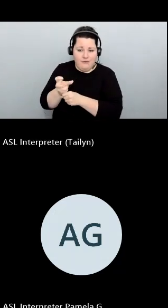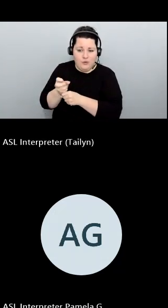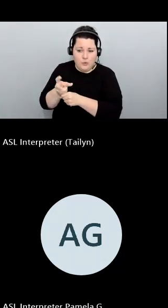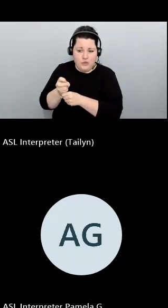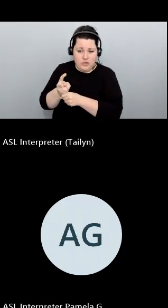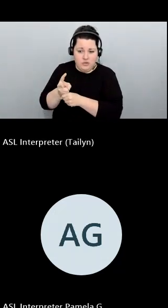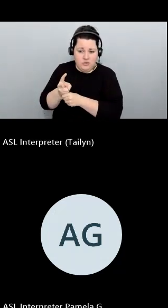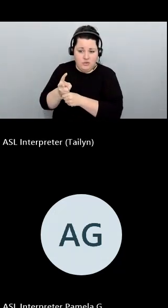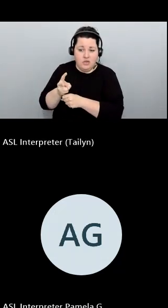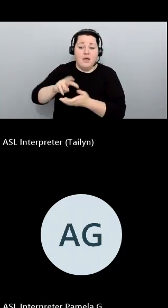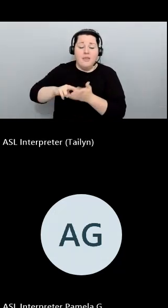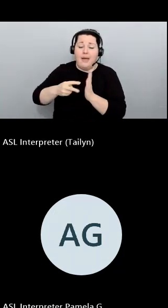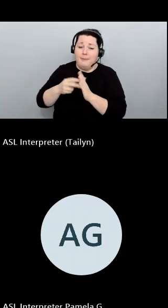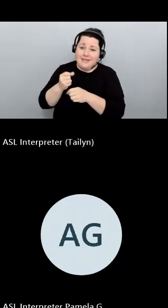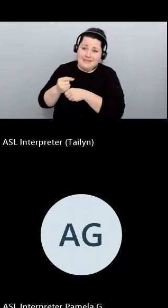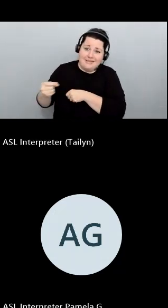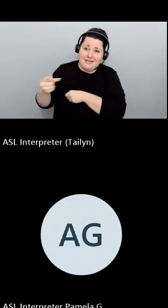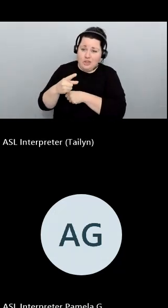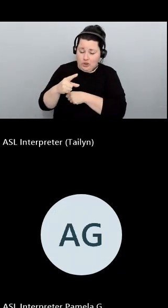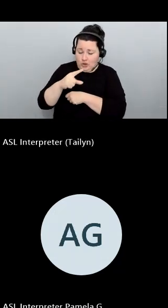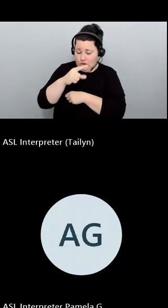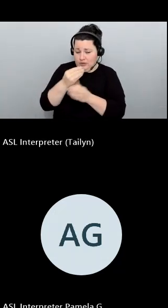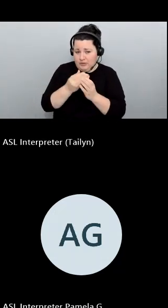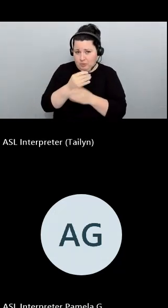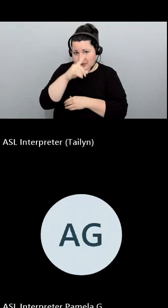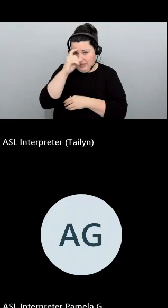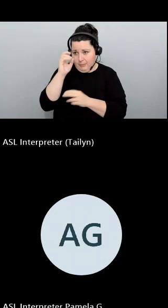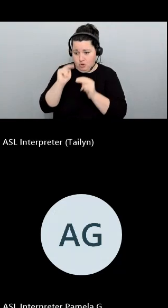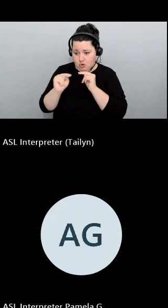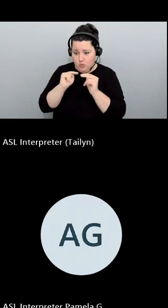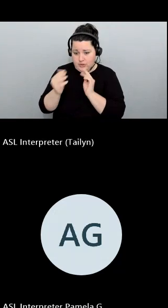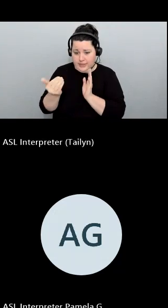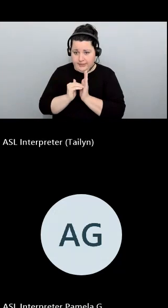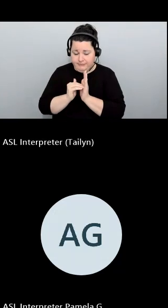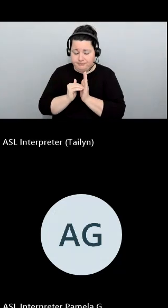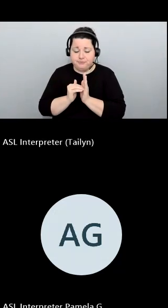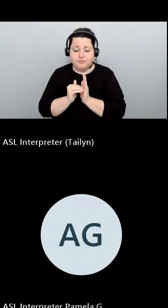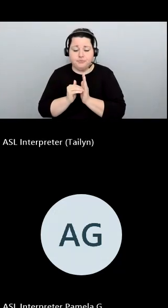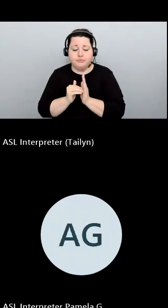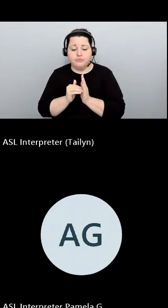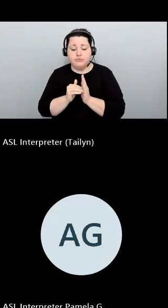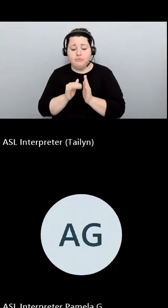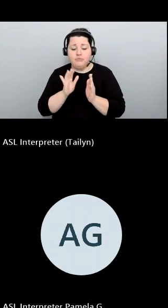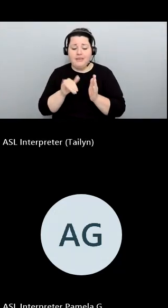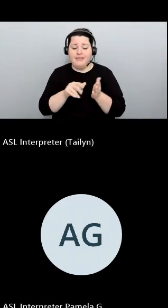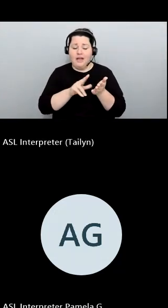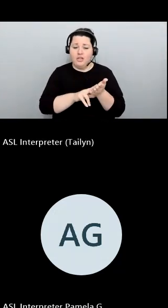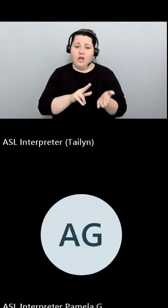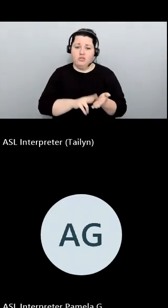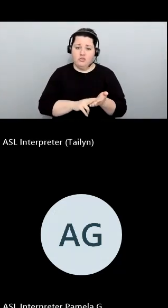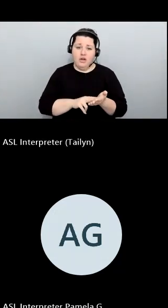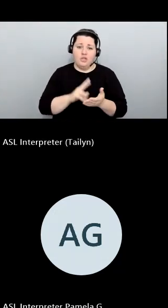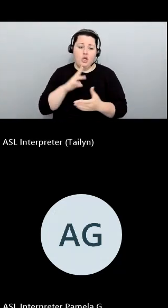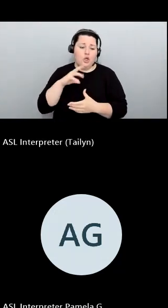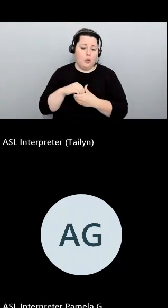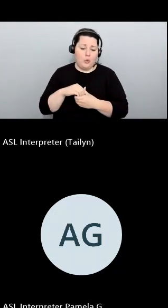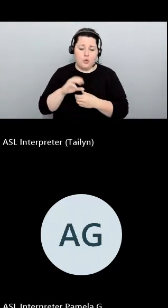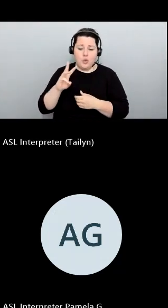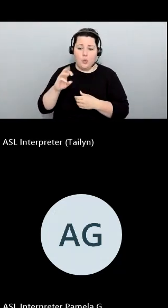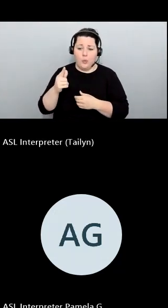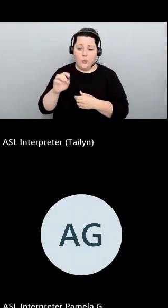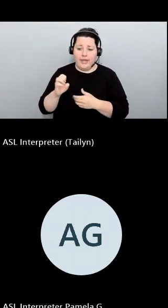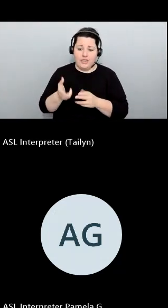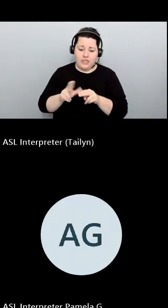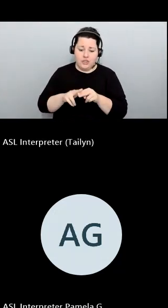be next spring and summer when we're negotiating. And within the contract, it includes things such as wage